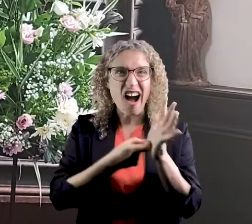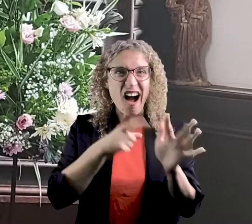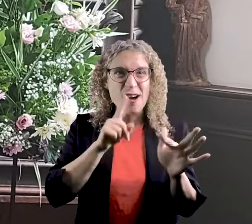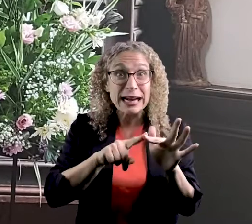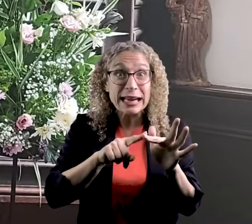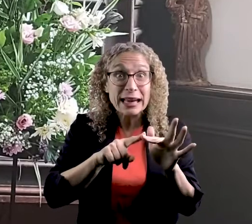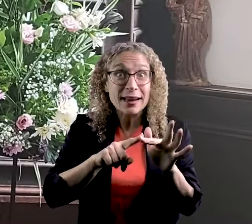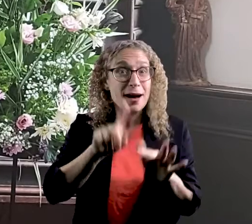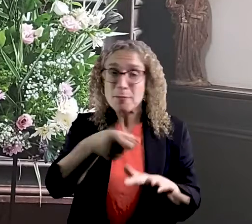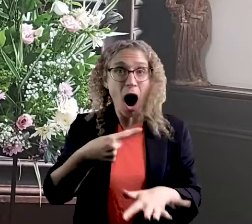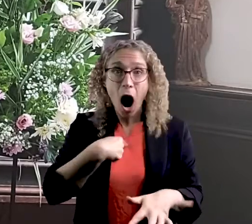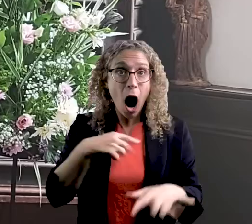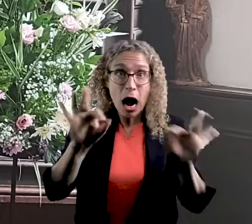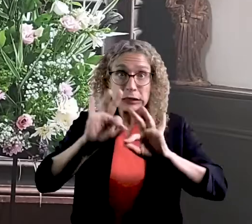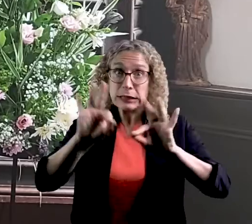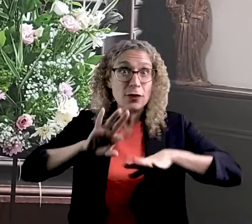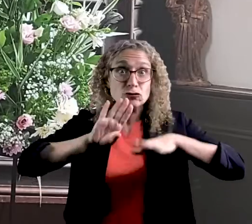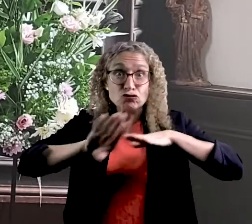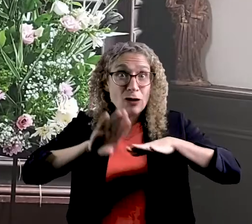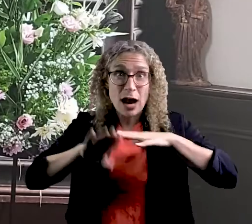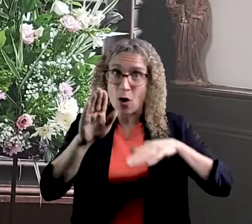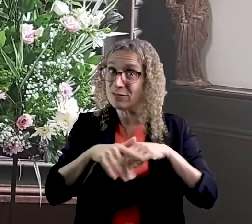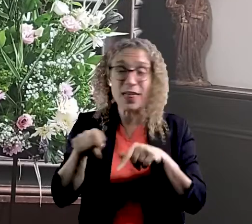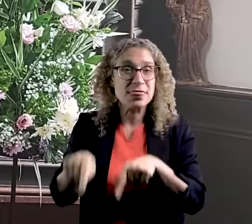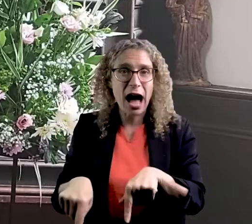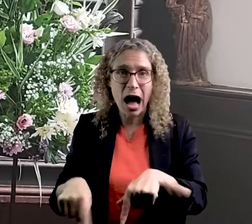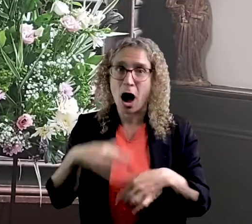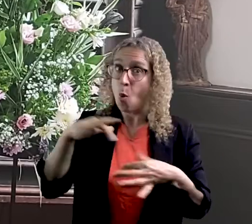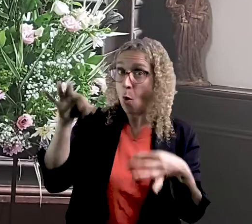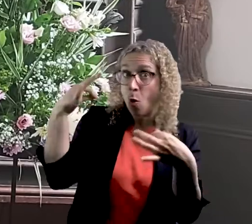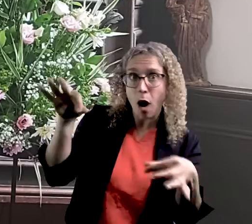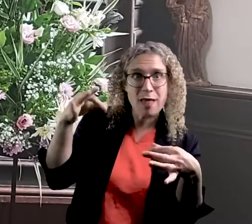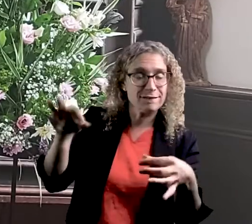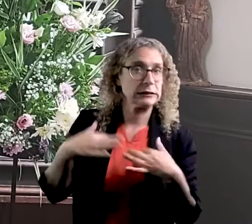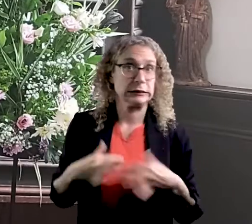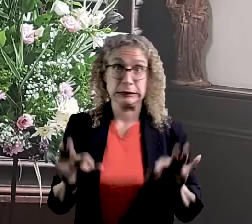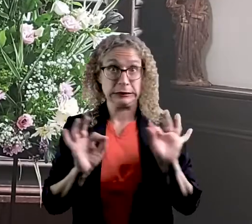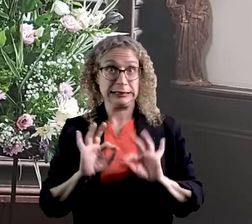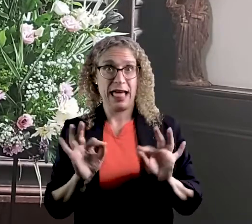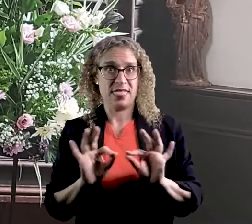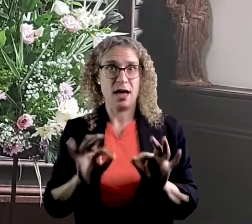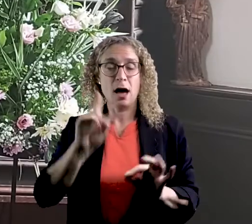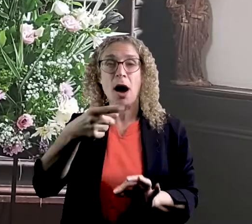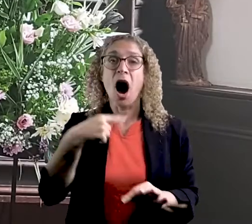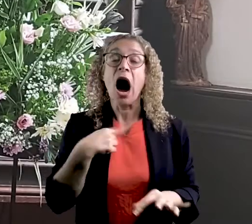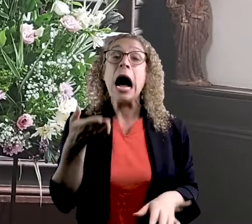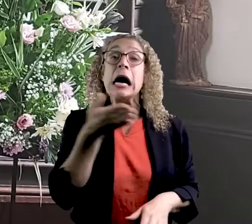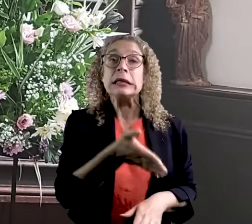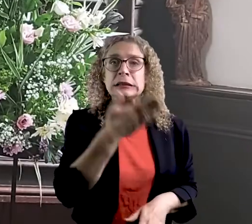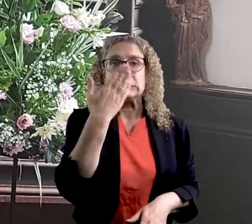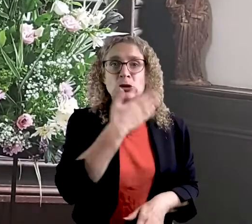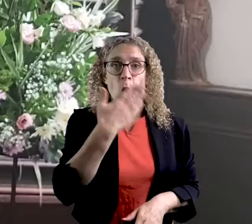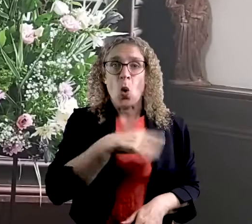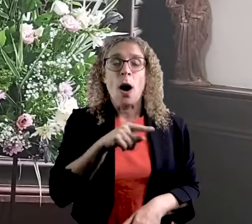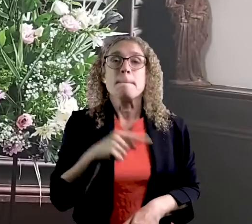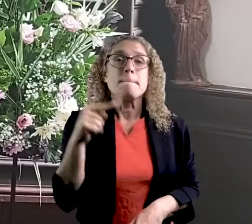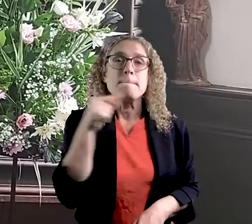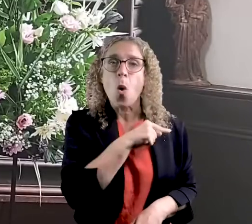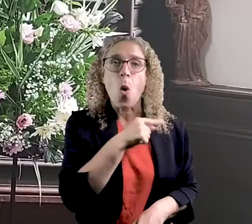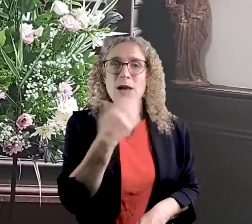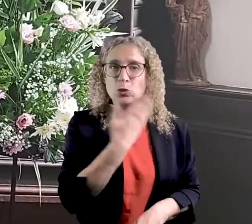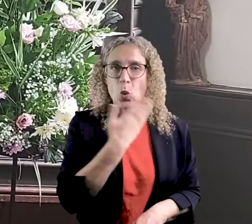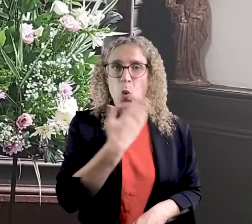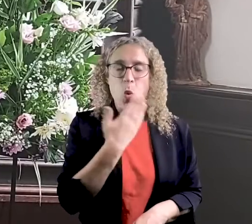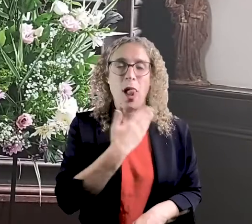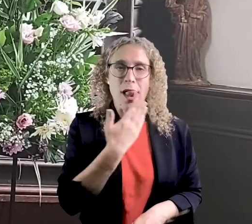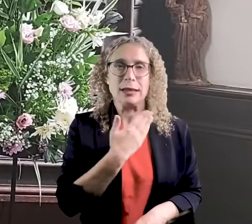I wasn't qualified, in an all-boys secondary school run by a Christian head.